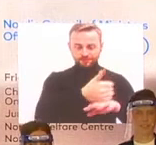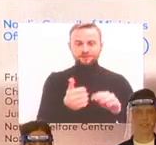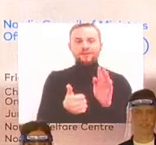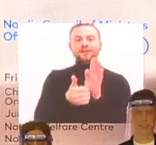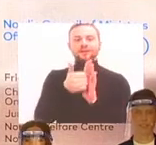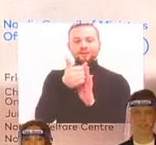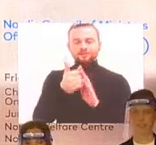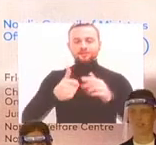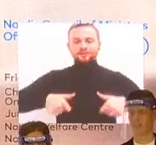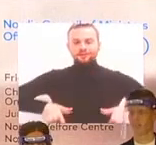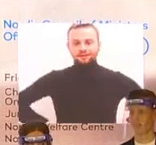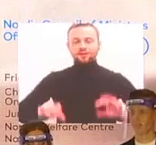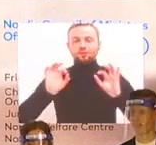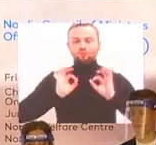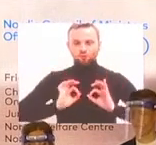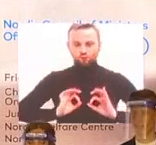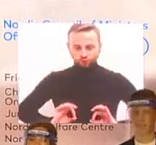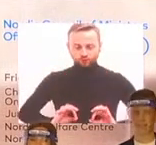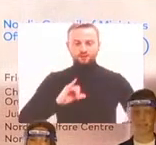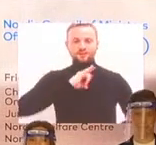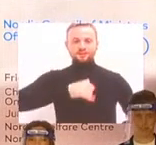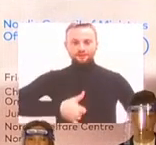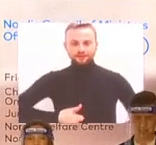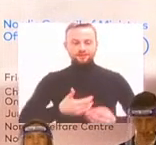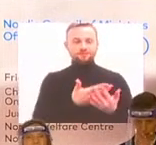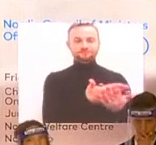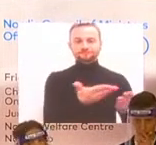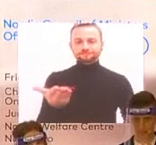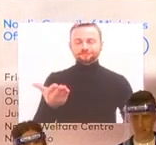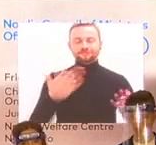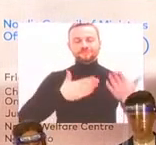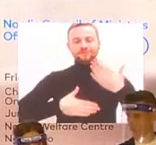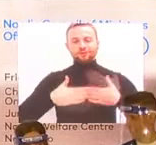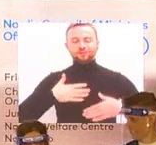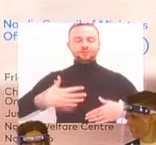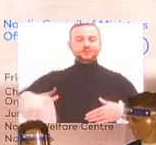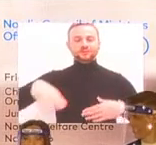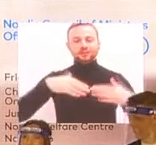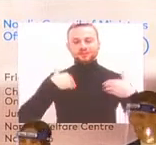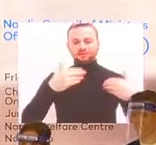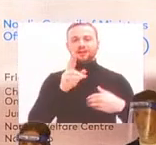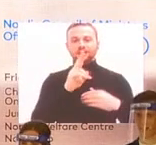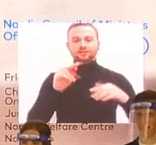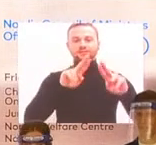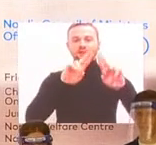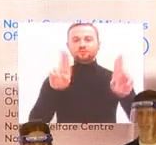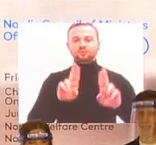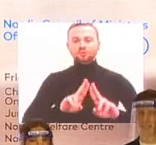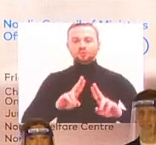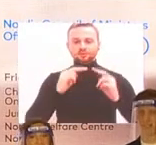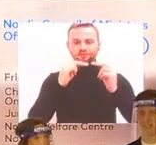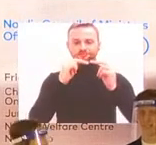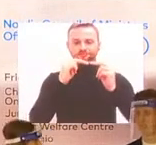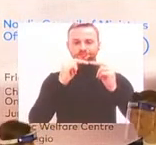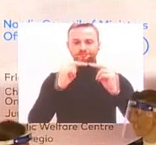to the International Conference on Inclusive Society from the Child's Perspective. My name is Angelika